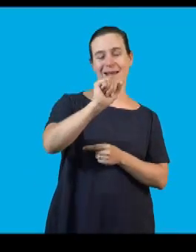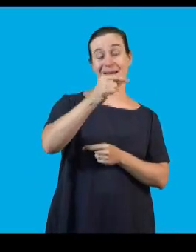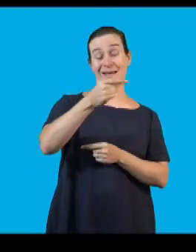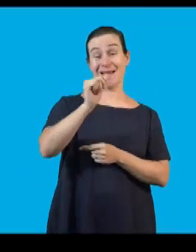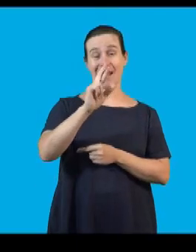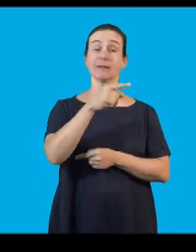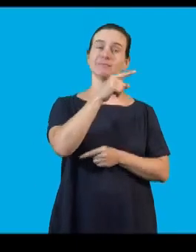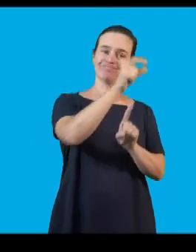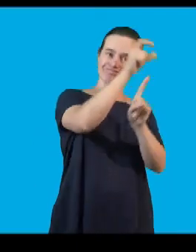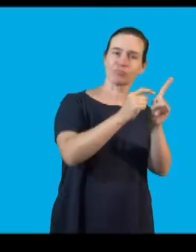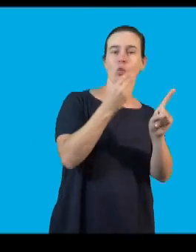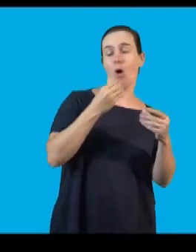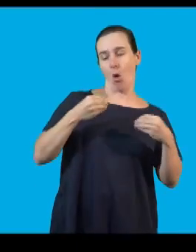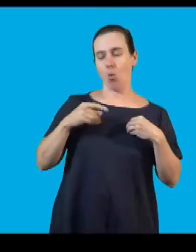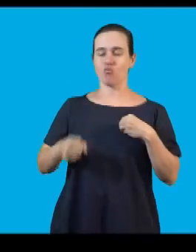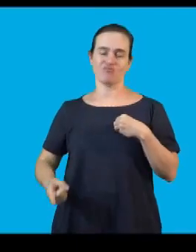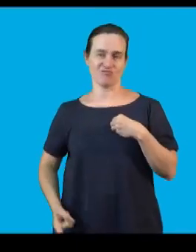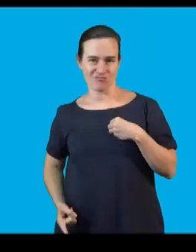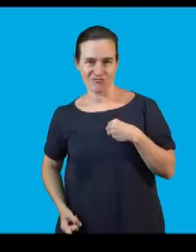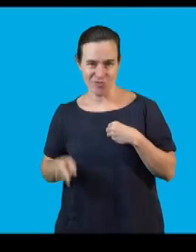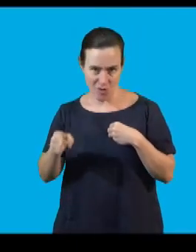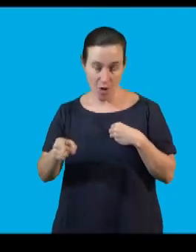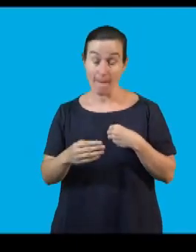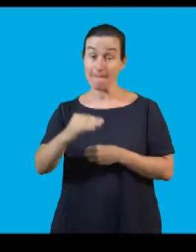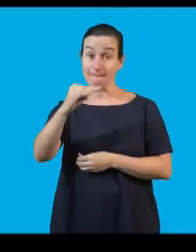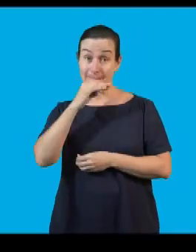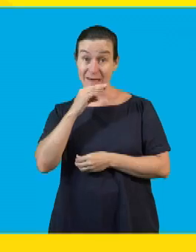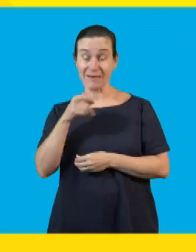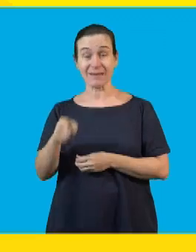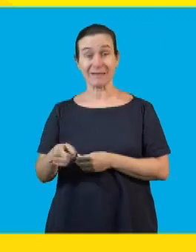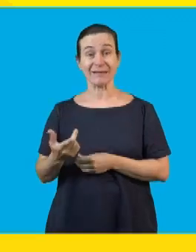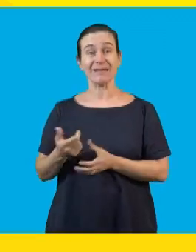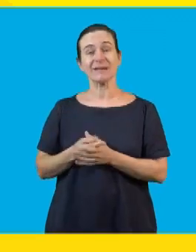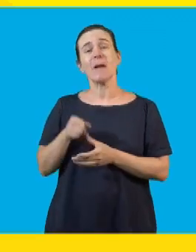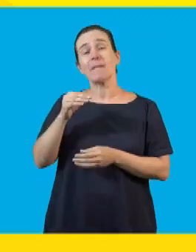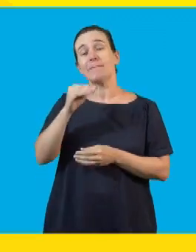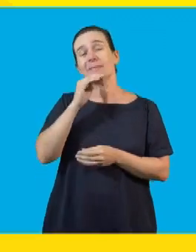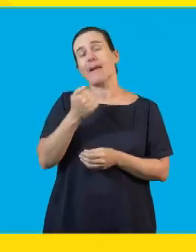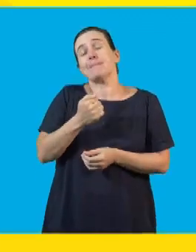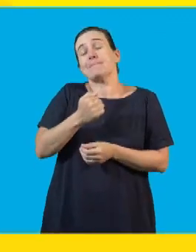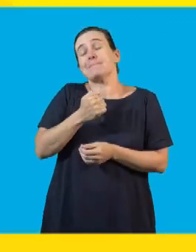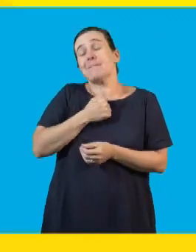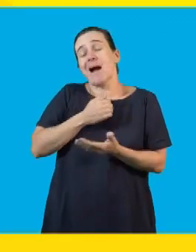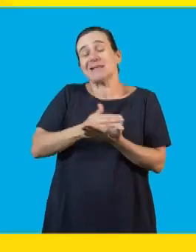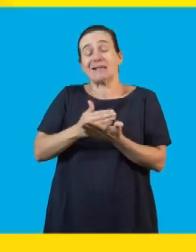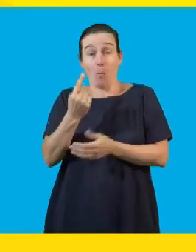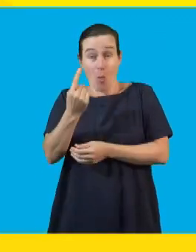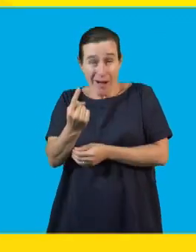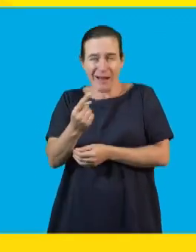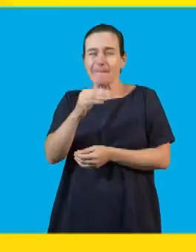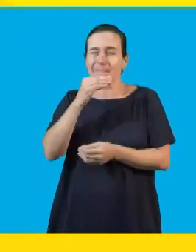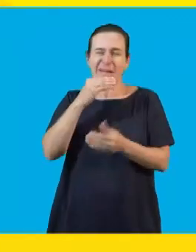dog's owner, all right? So my someone is showing that the dog has an affectionate relationship with his